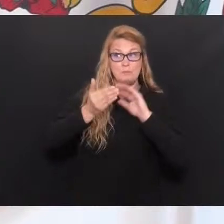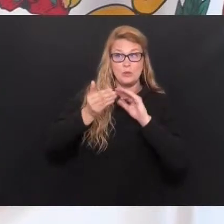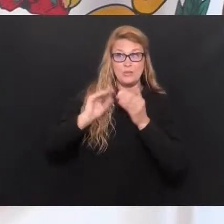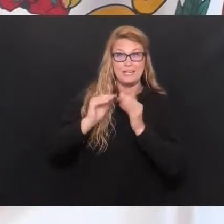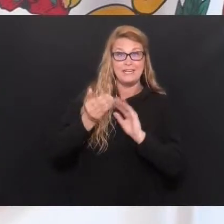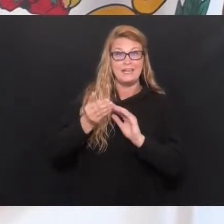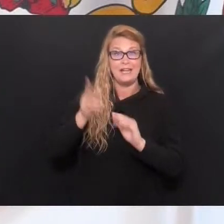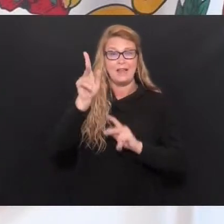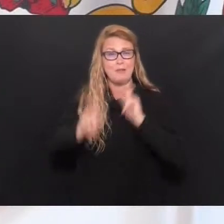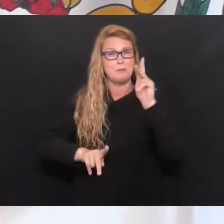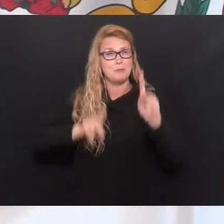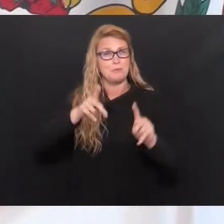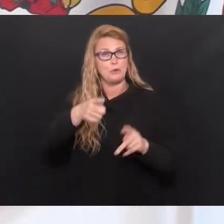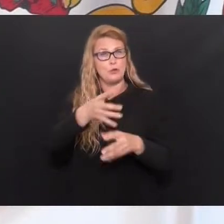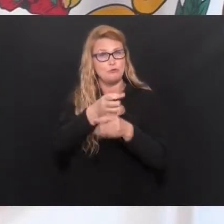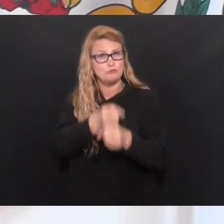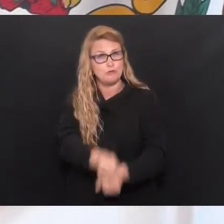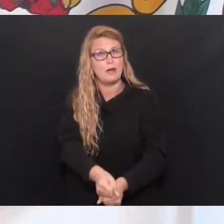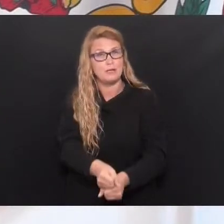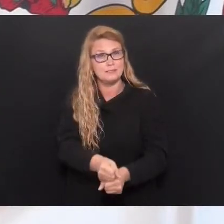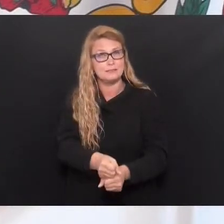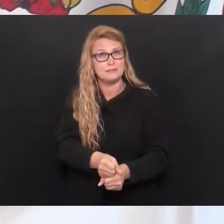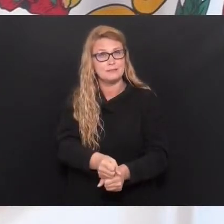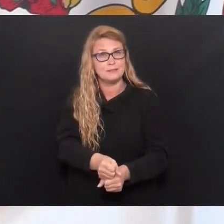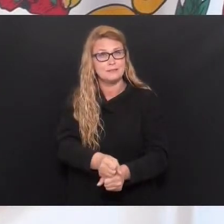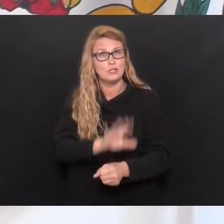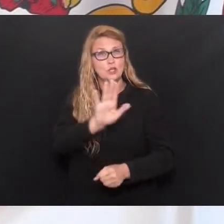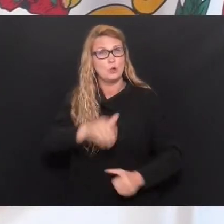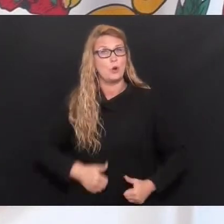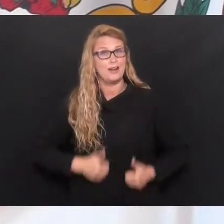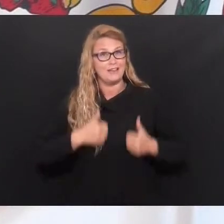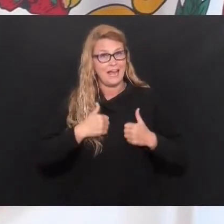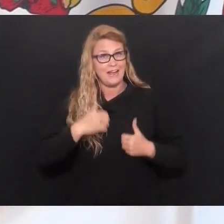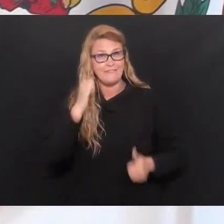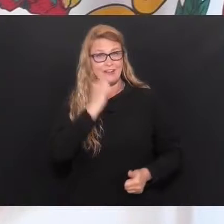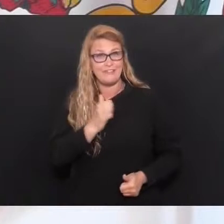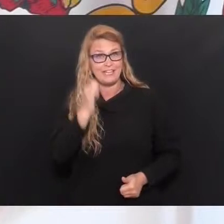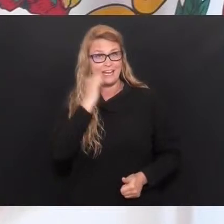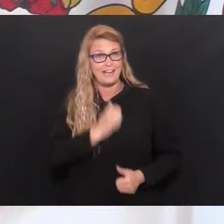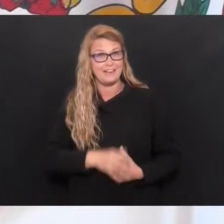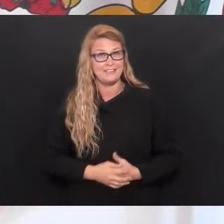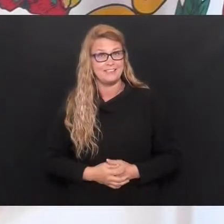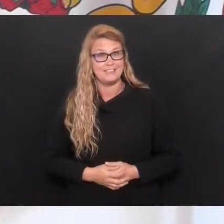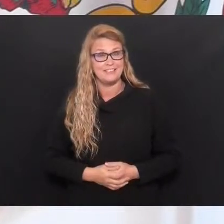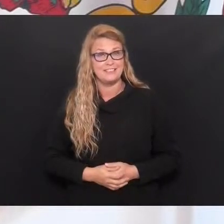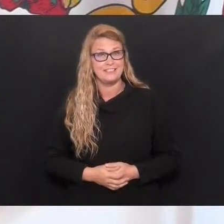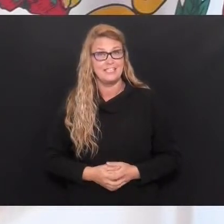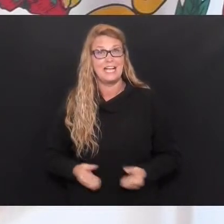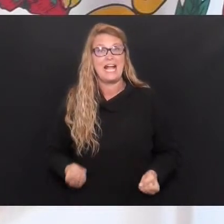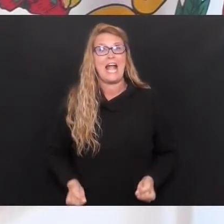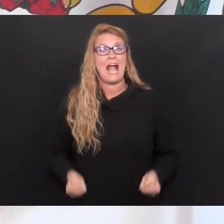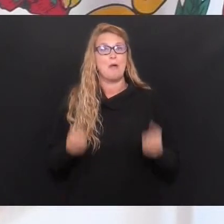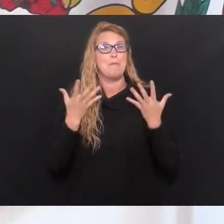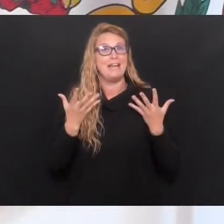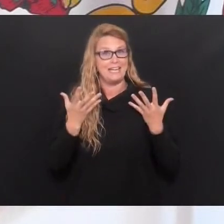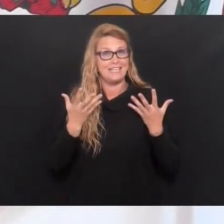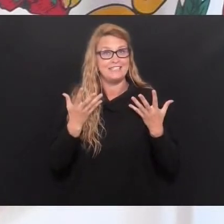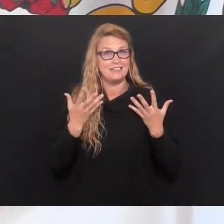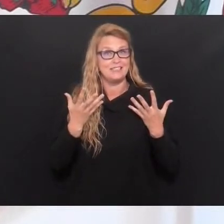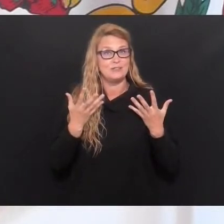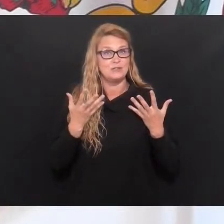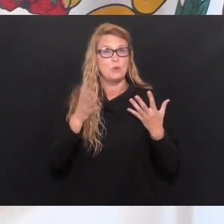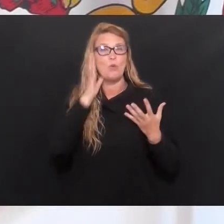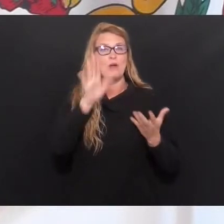you've trusted and you trust all your life, each and every day, how many are going to